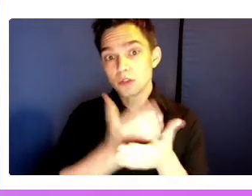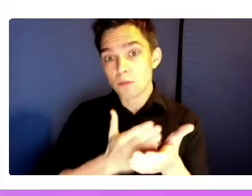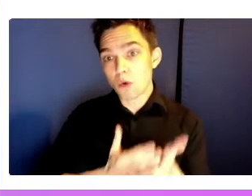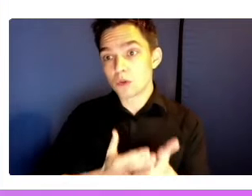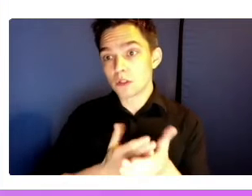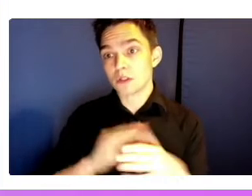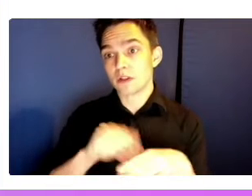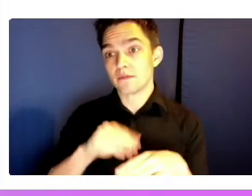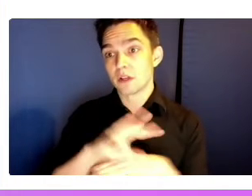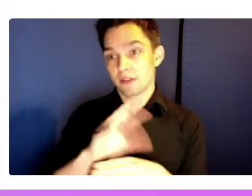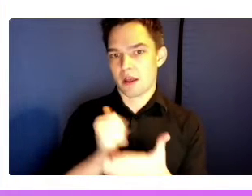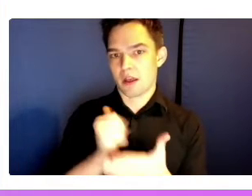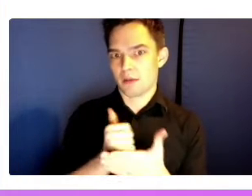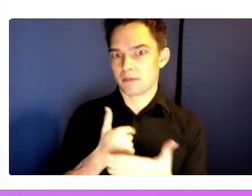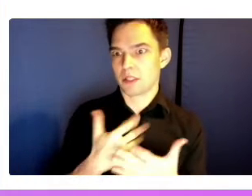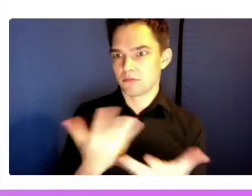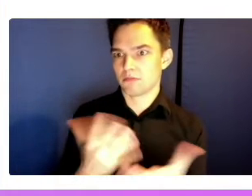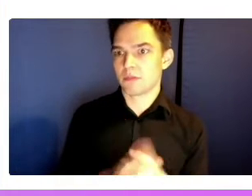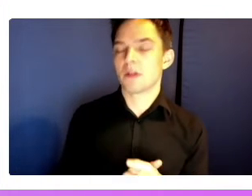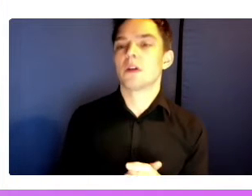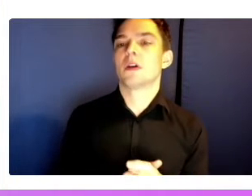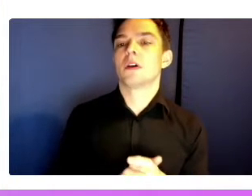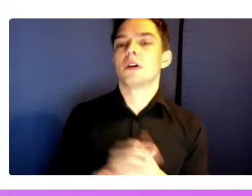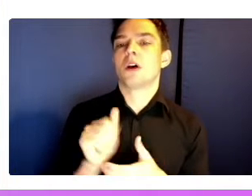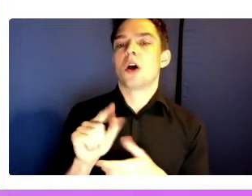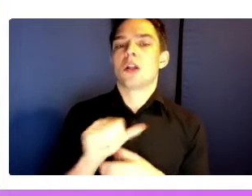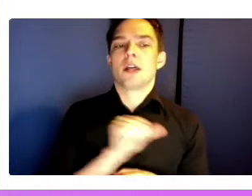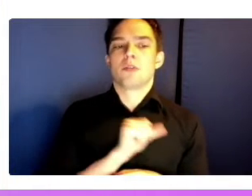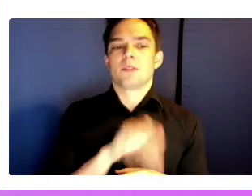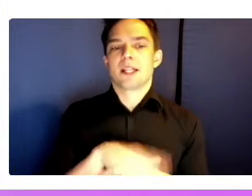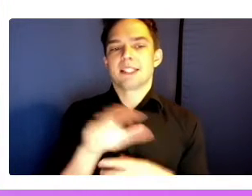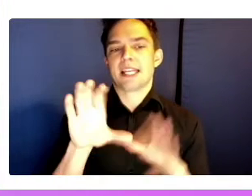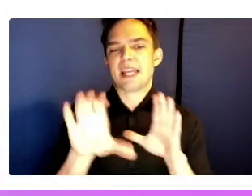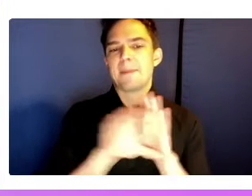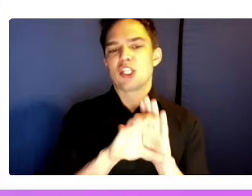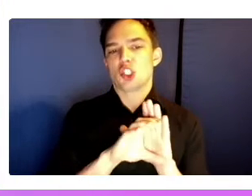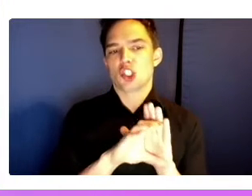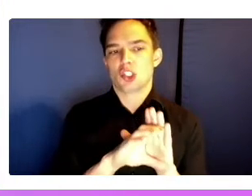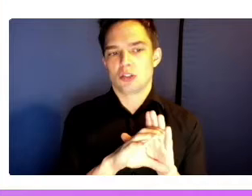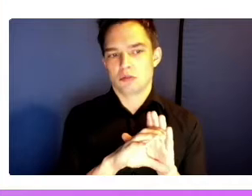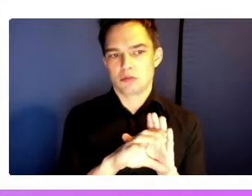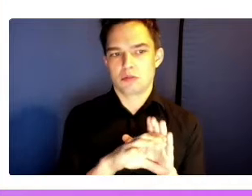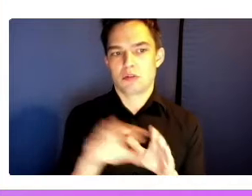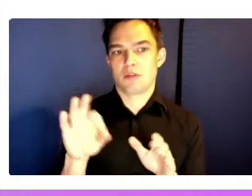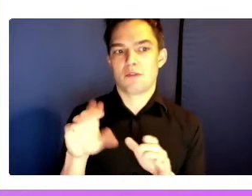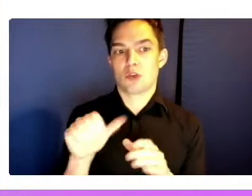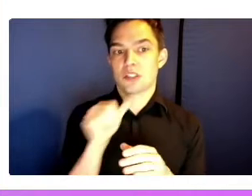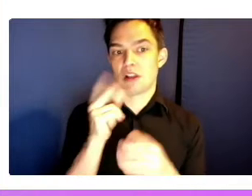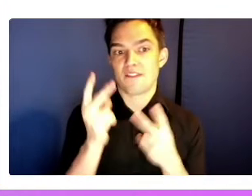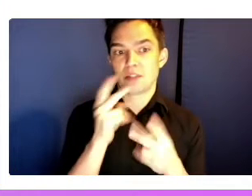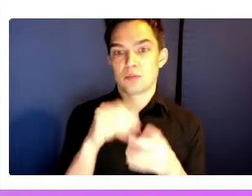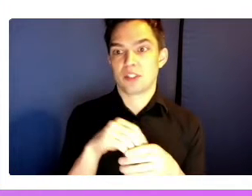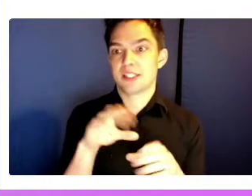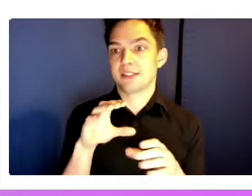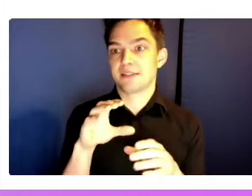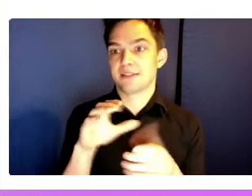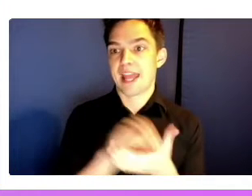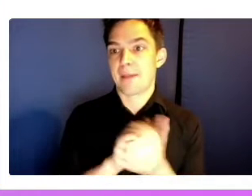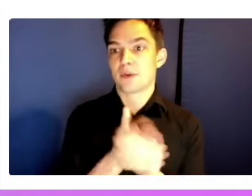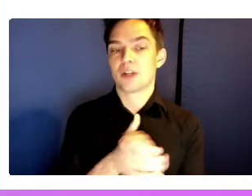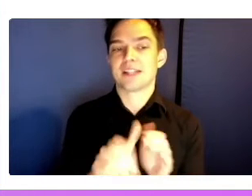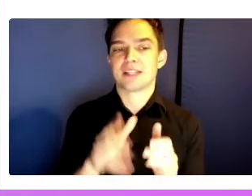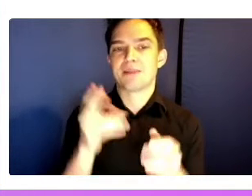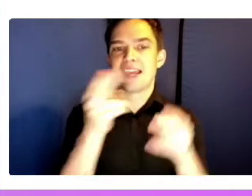affected, that would help me. The alt attribute is an image. Okay. The focus not visible in the hamburger, that's my header